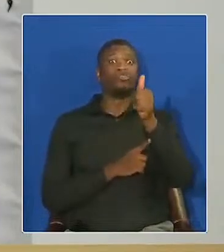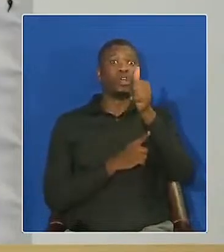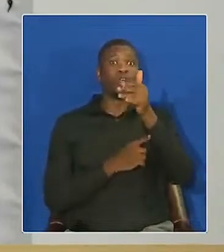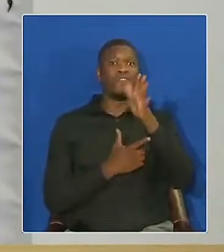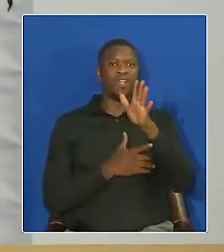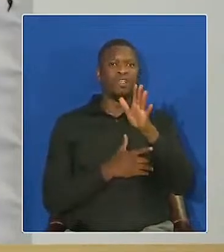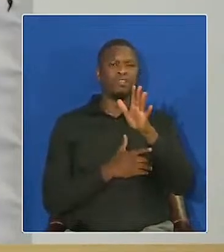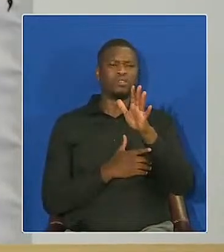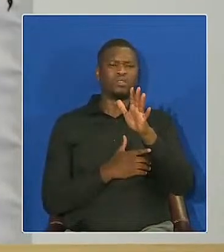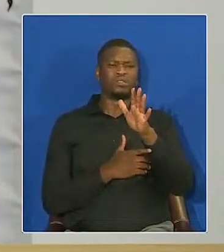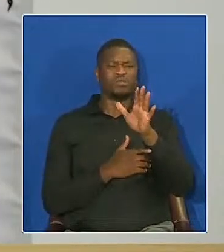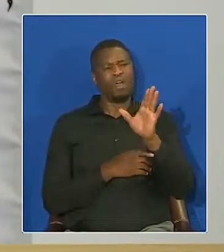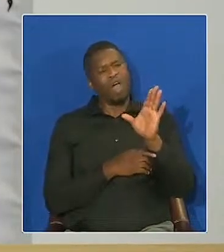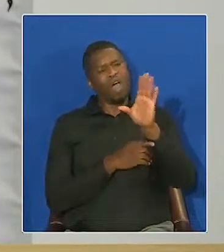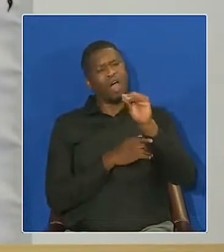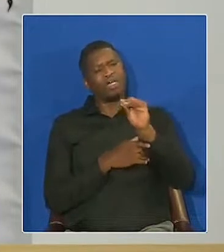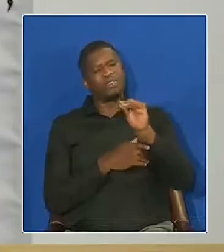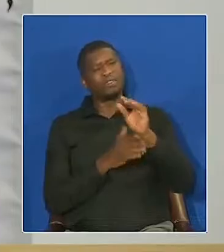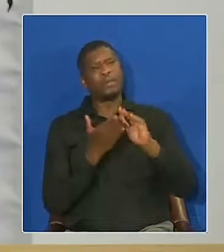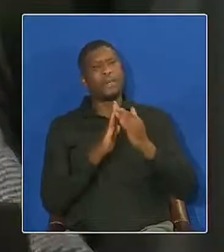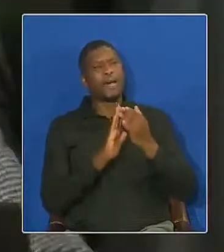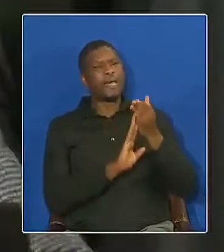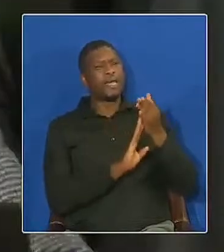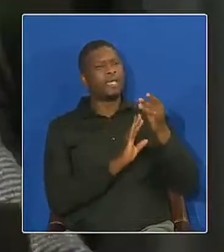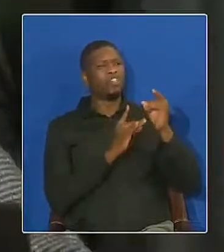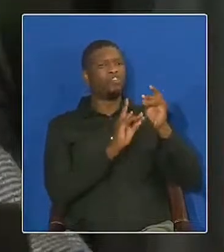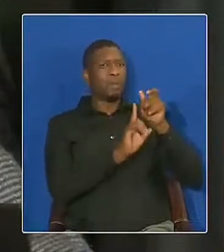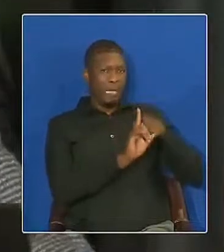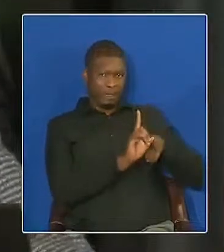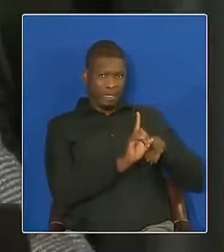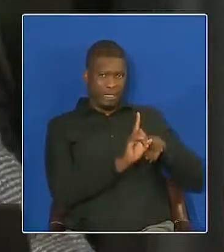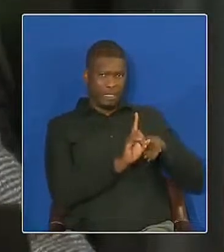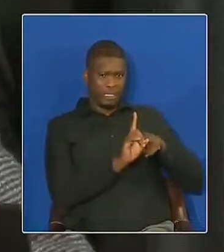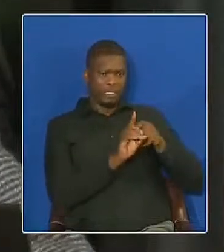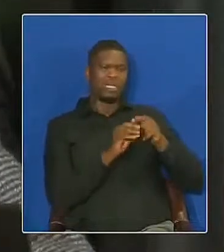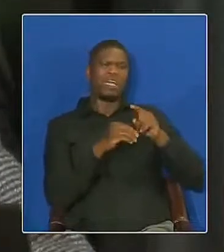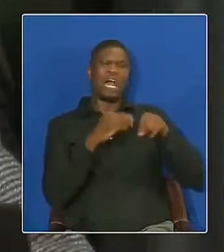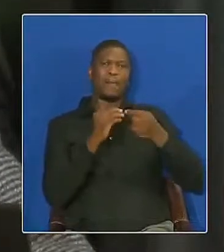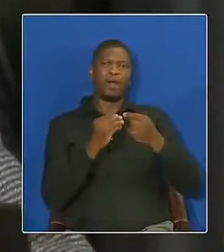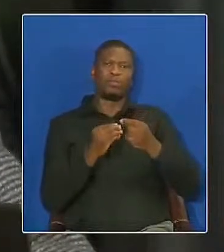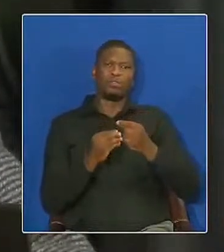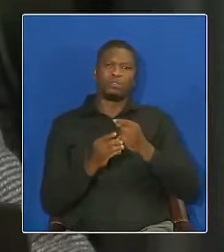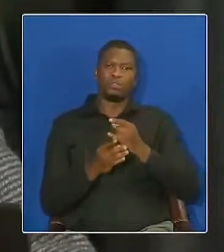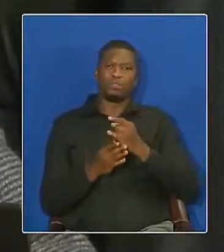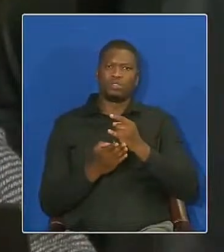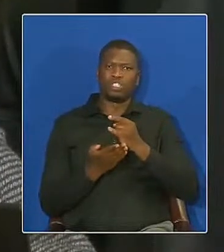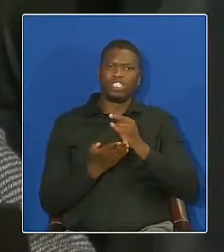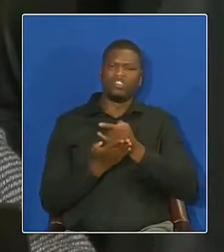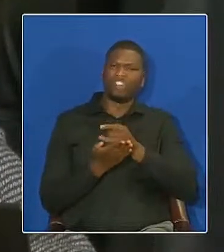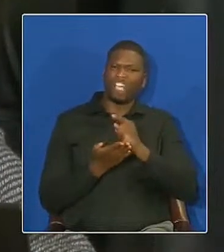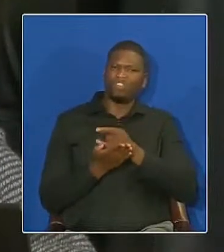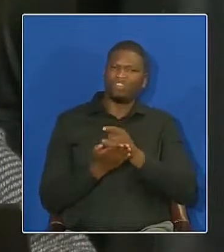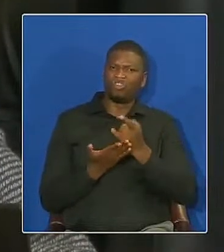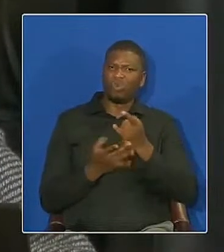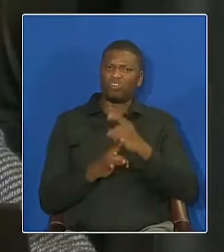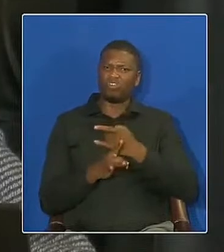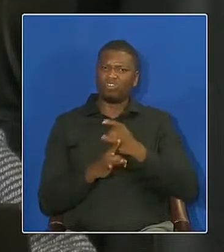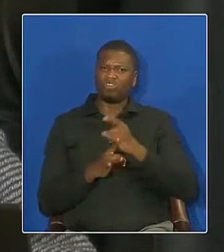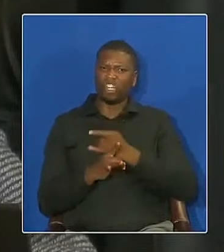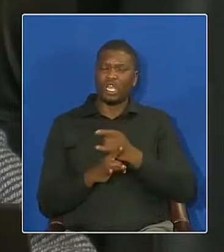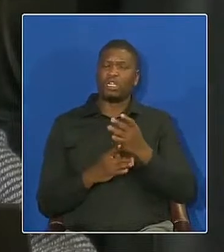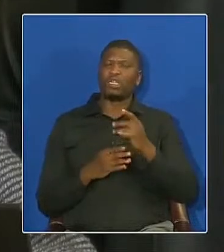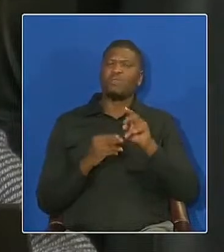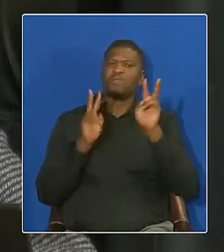the chairperson with, I think this was about the chats, about I'm here and Sibia is